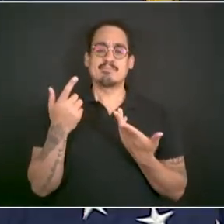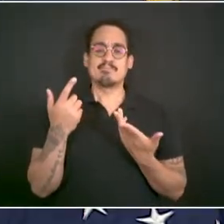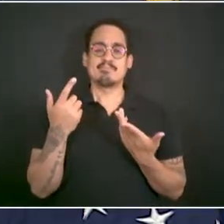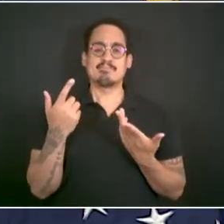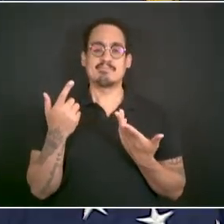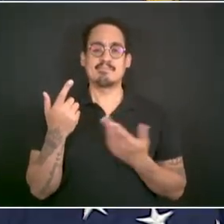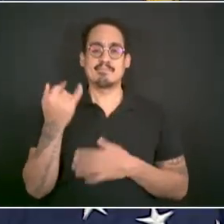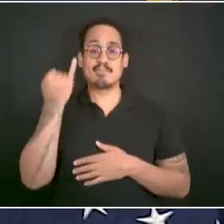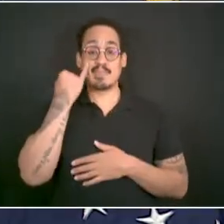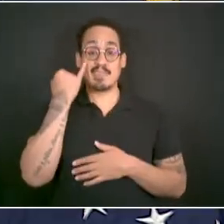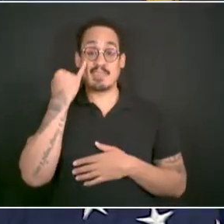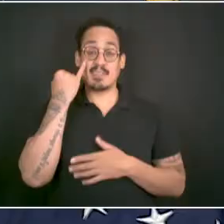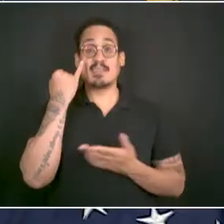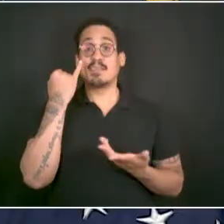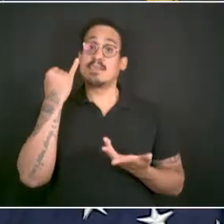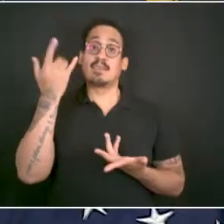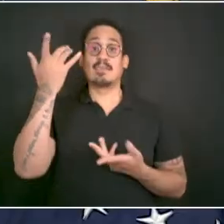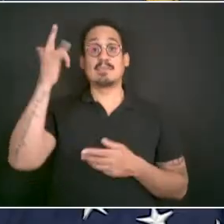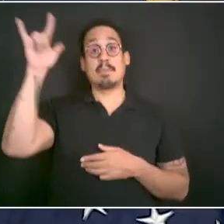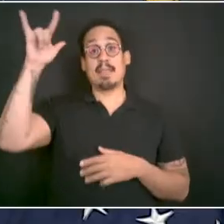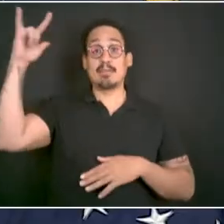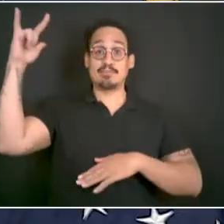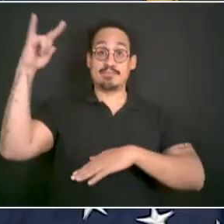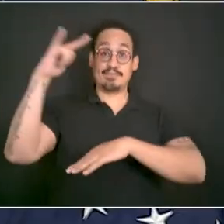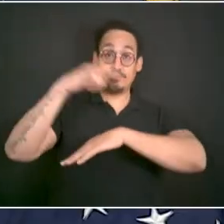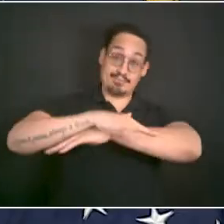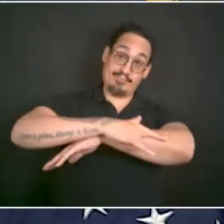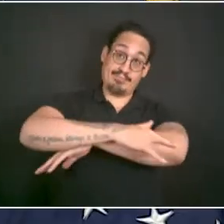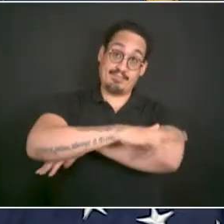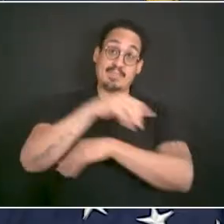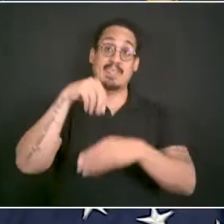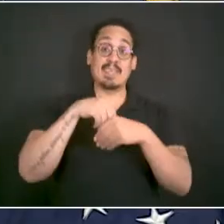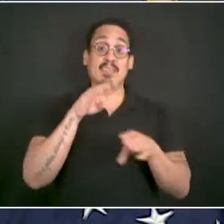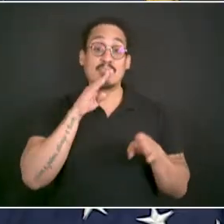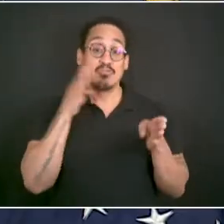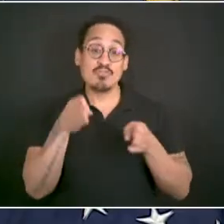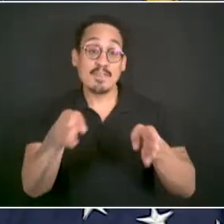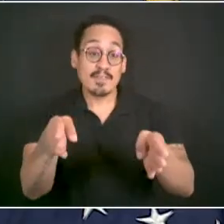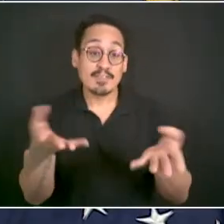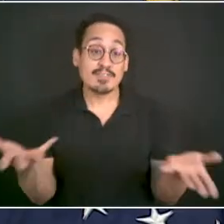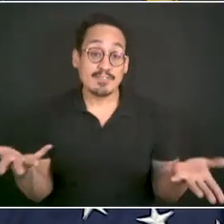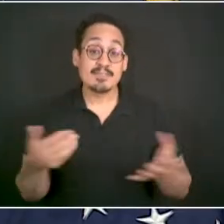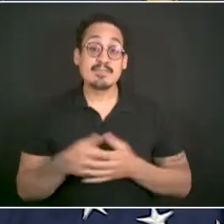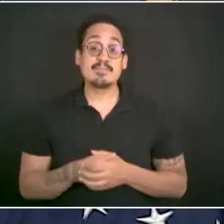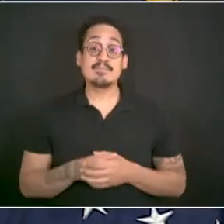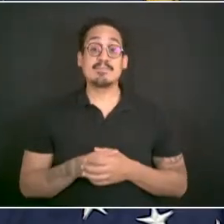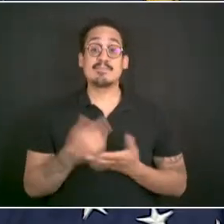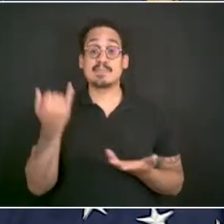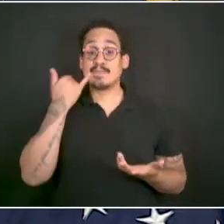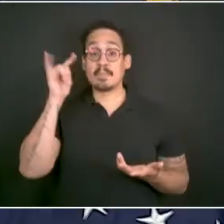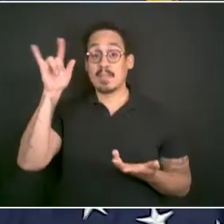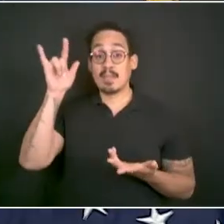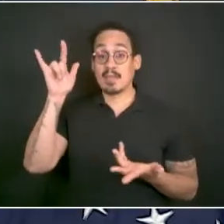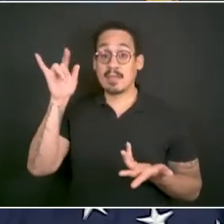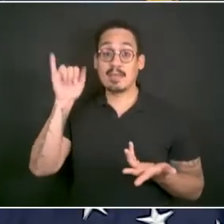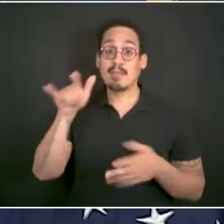it's a plane landing on the Hudson, if it's planes that are, off track somewhere, if we